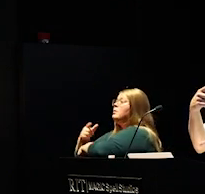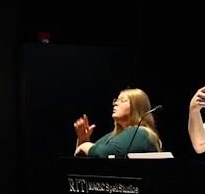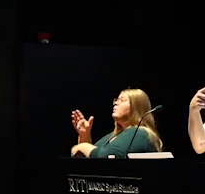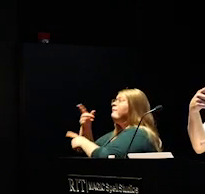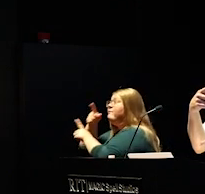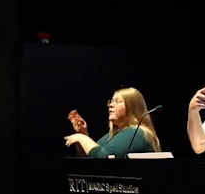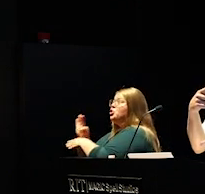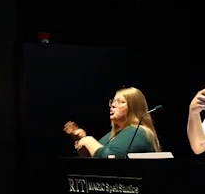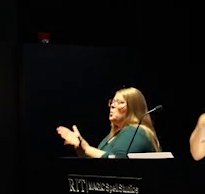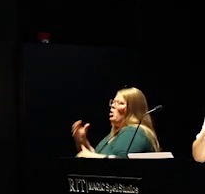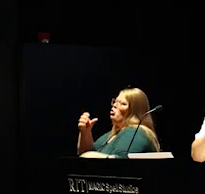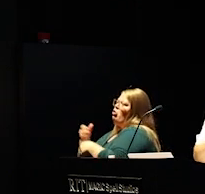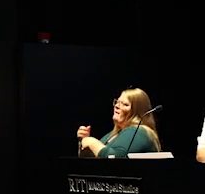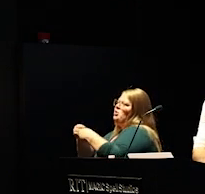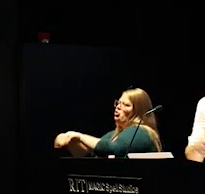restaurant at night.